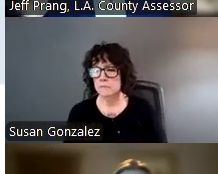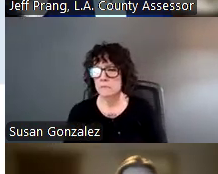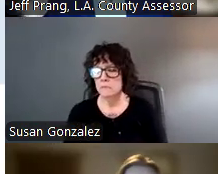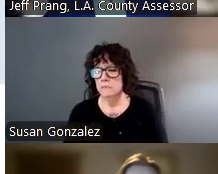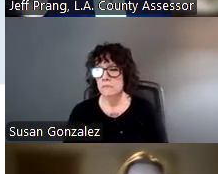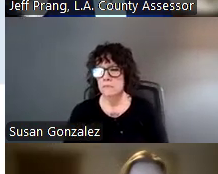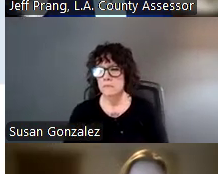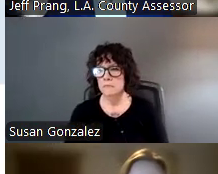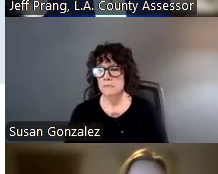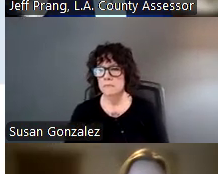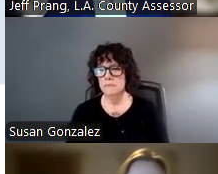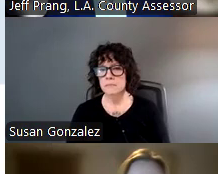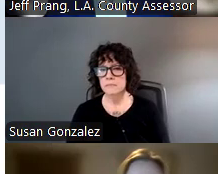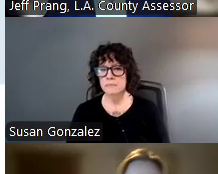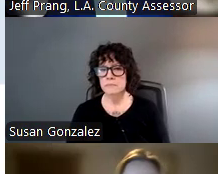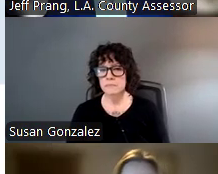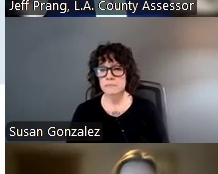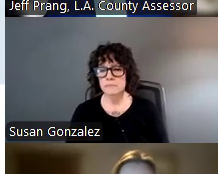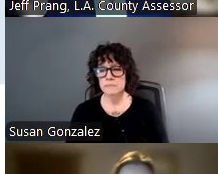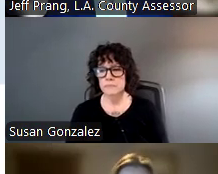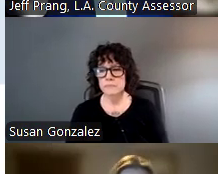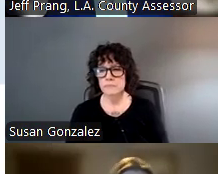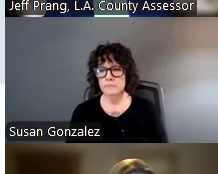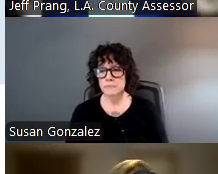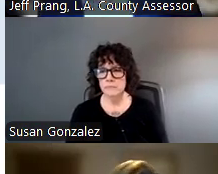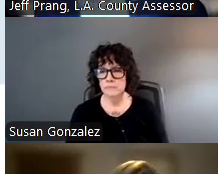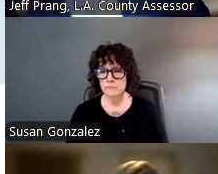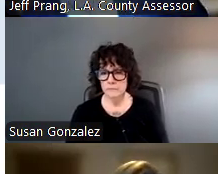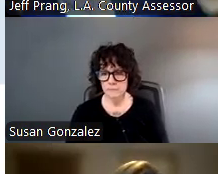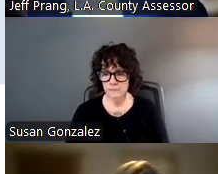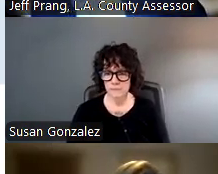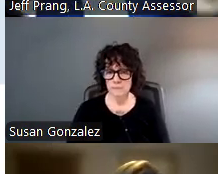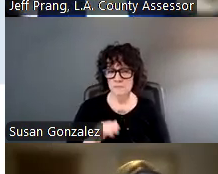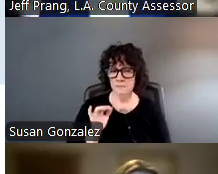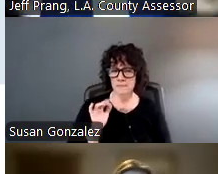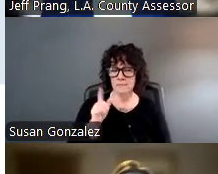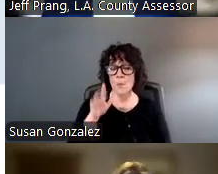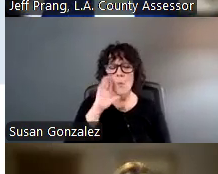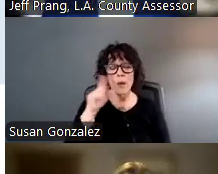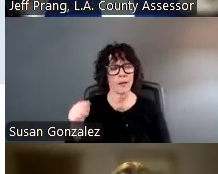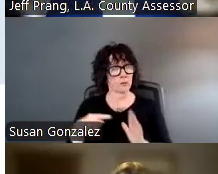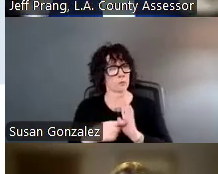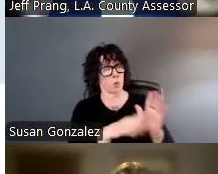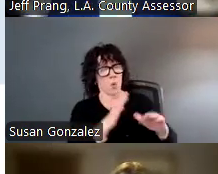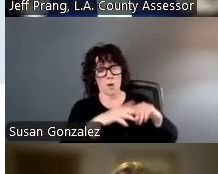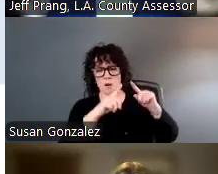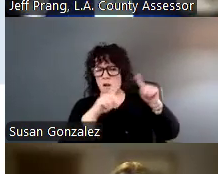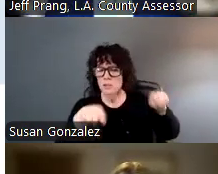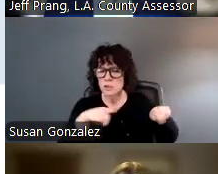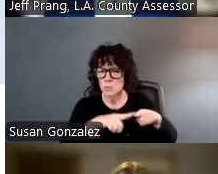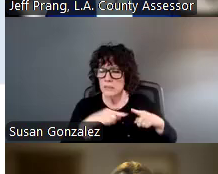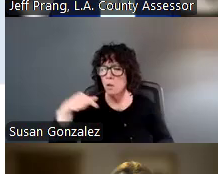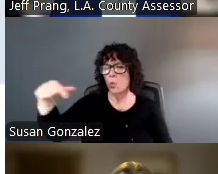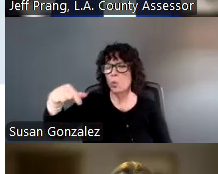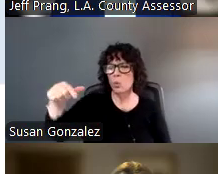And we will put up on the screen a QR code that will take you directly to the page where you can sign up for